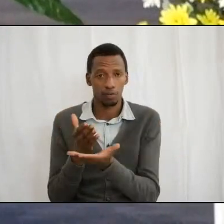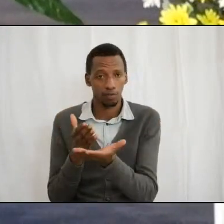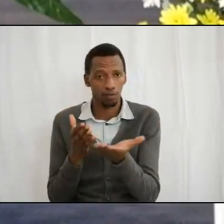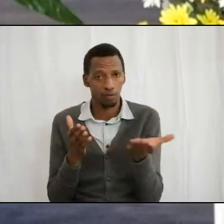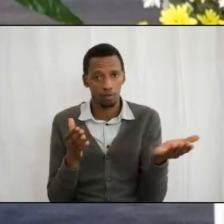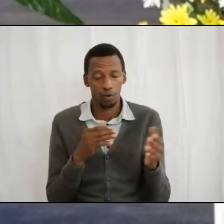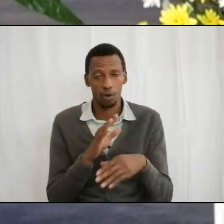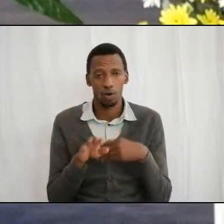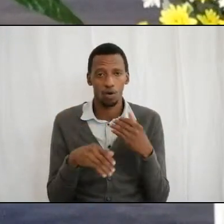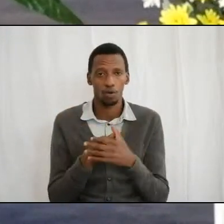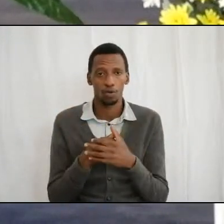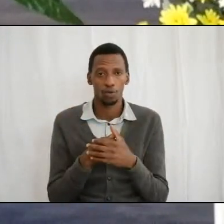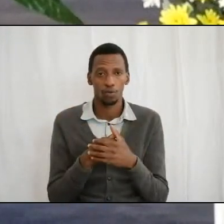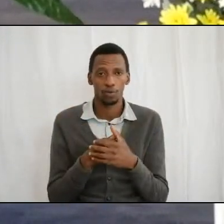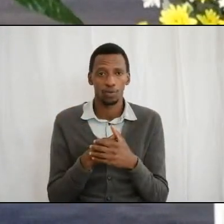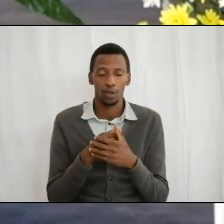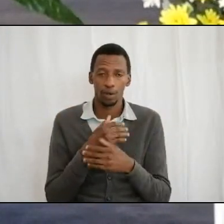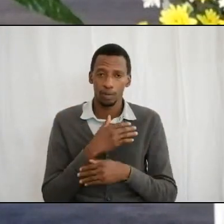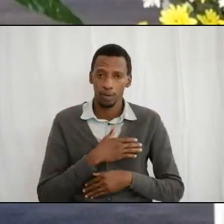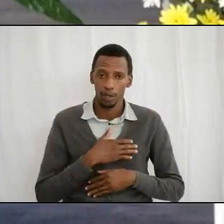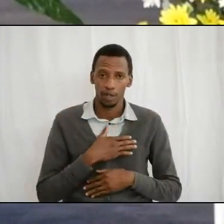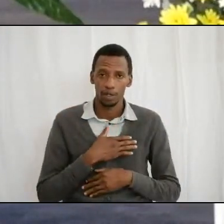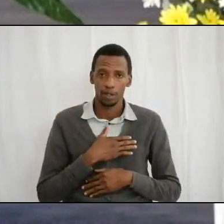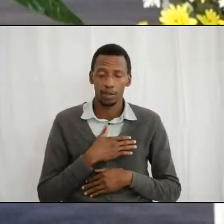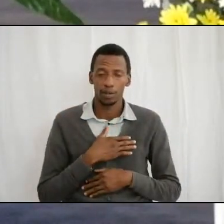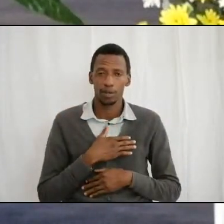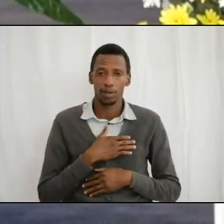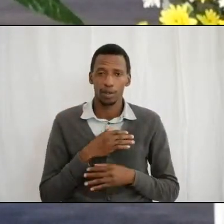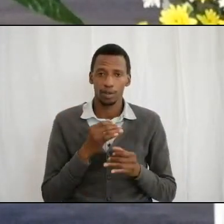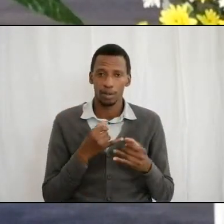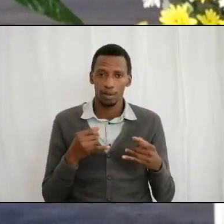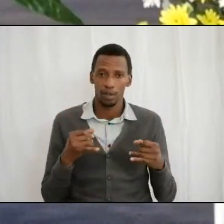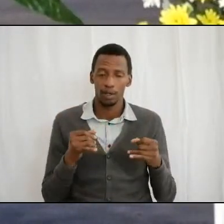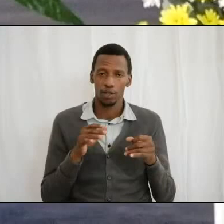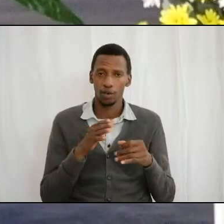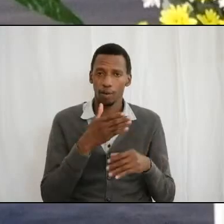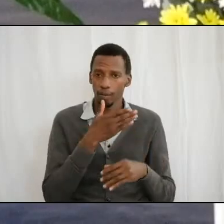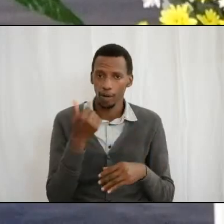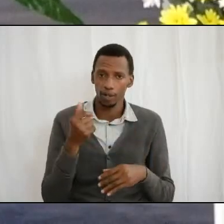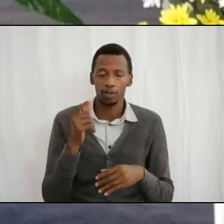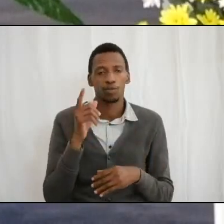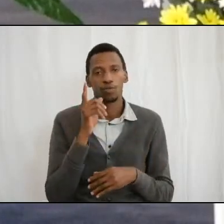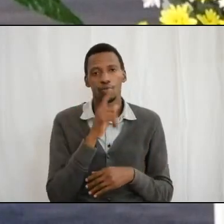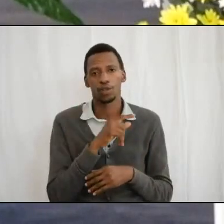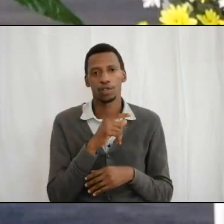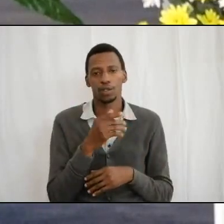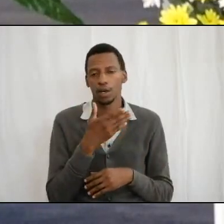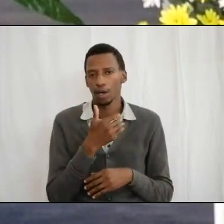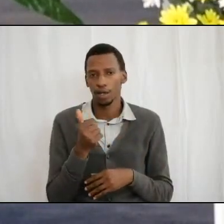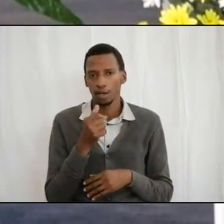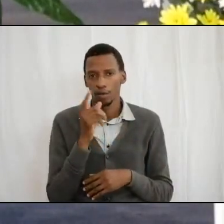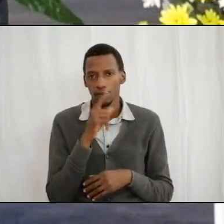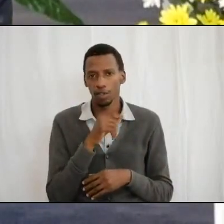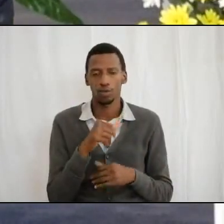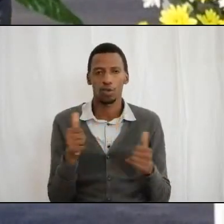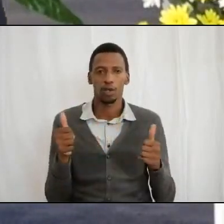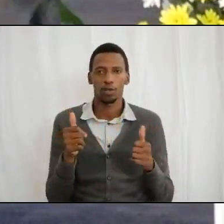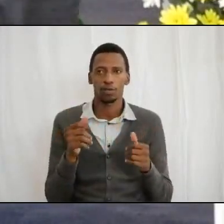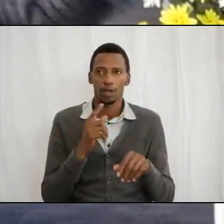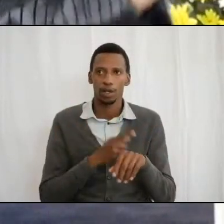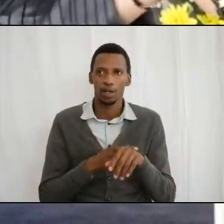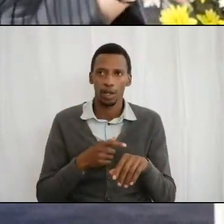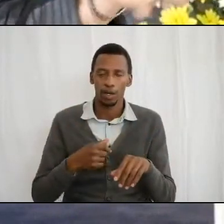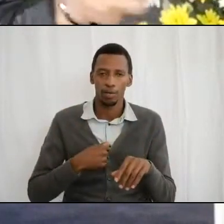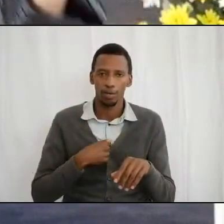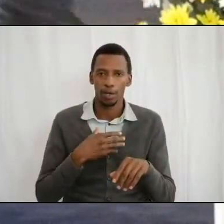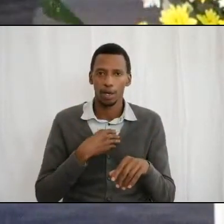us to do our utmost to finish well. When my husband and I exercise in the morning, we